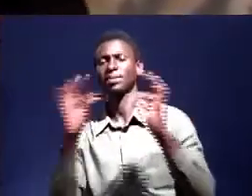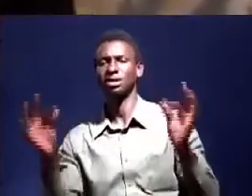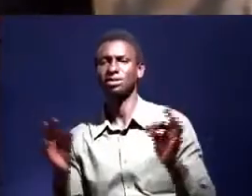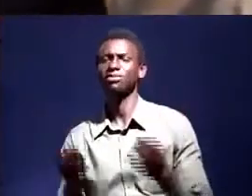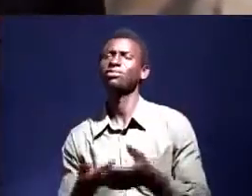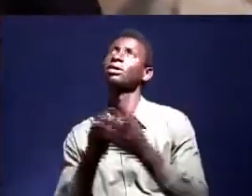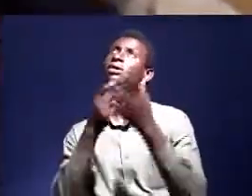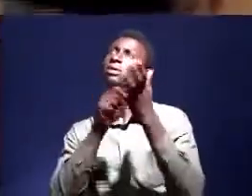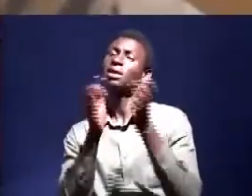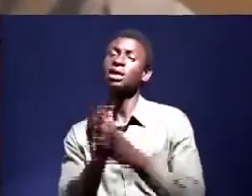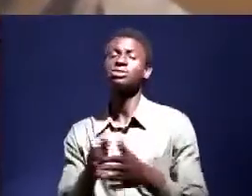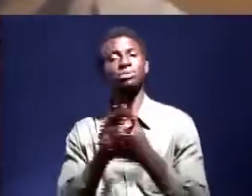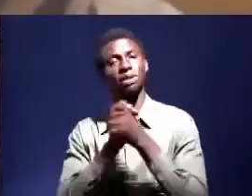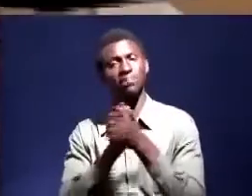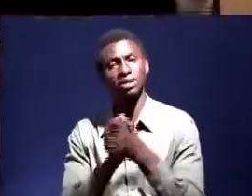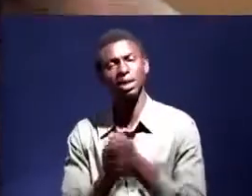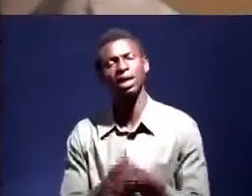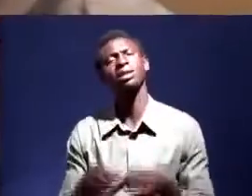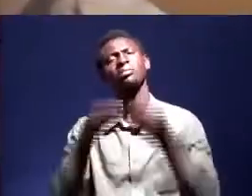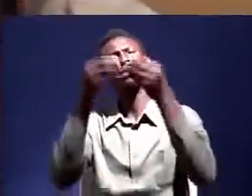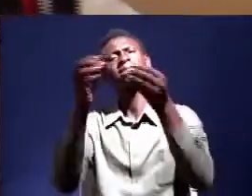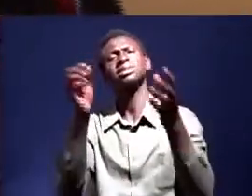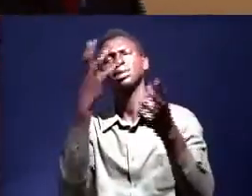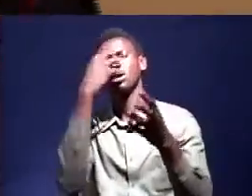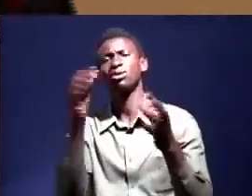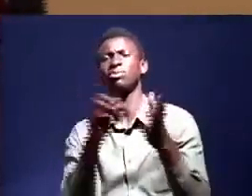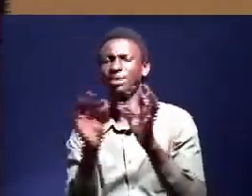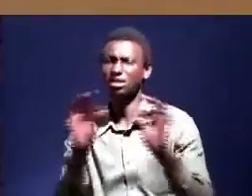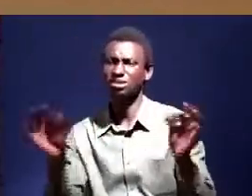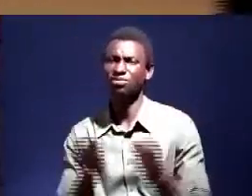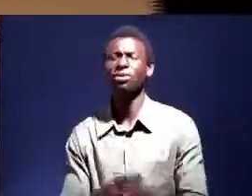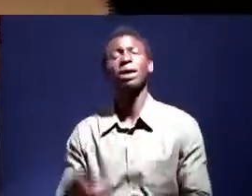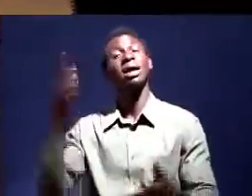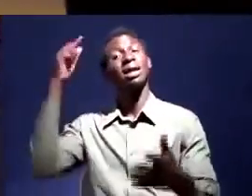baptized, Christ promised to give us the Holy Spirit.